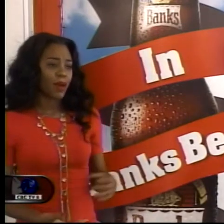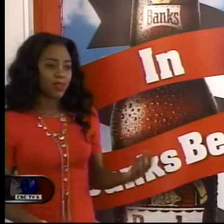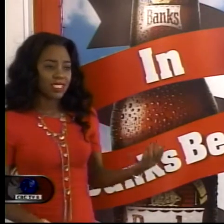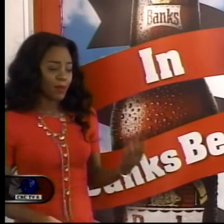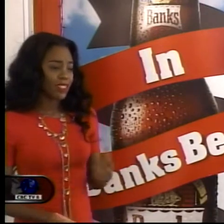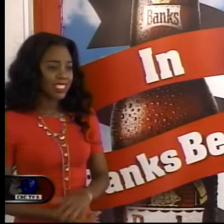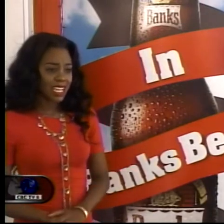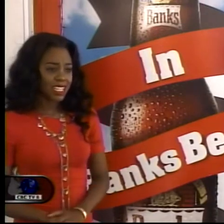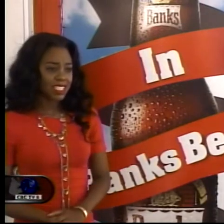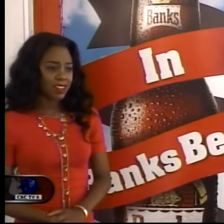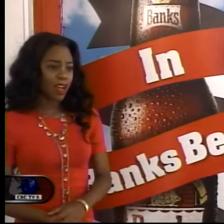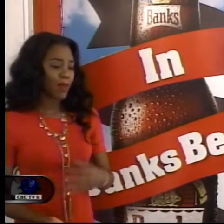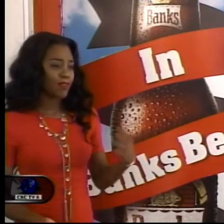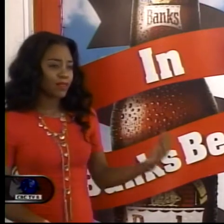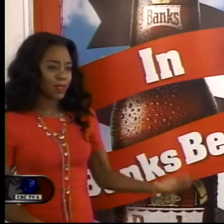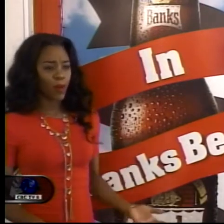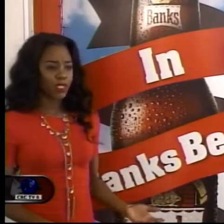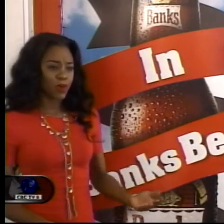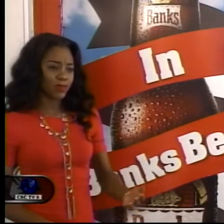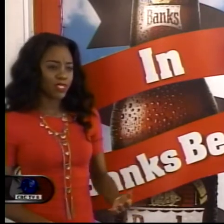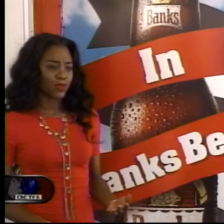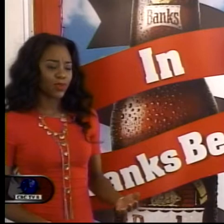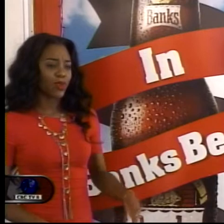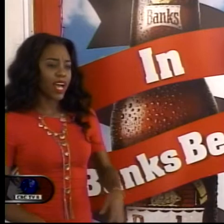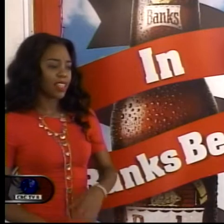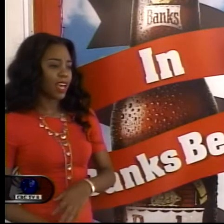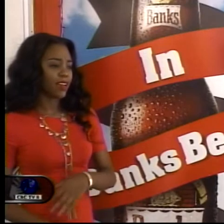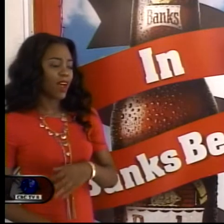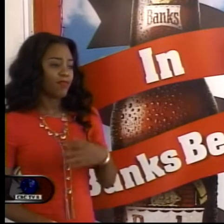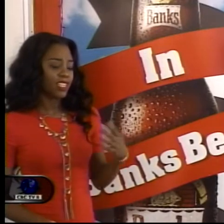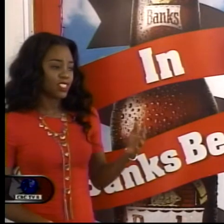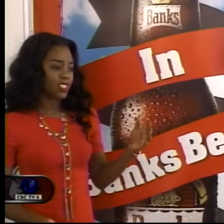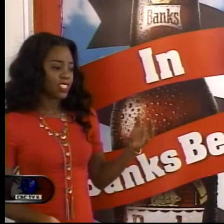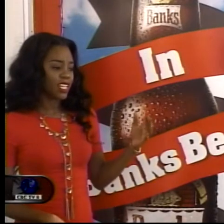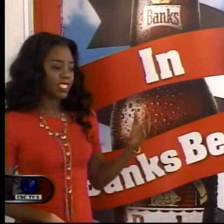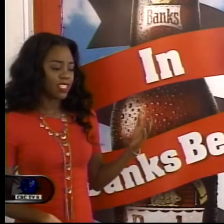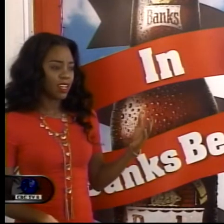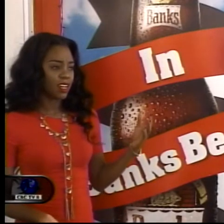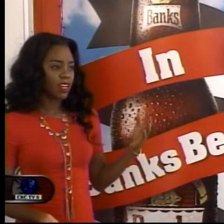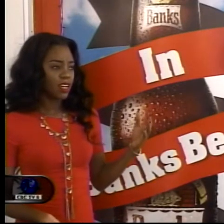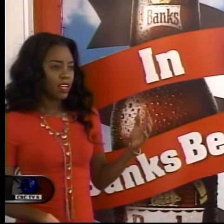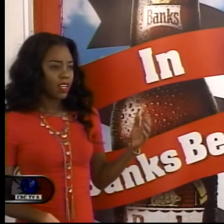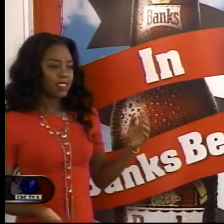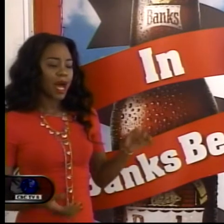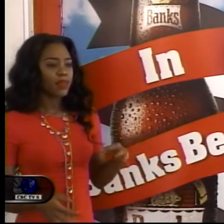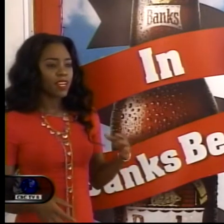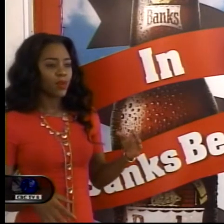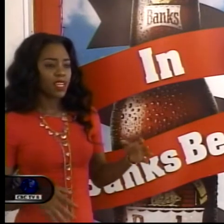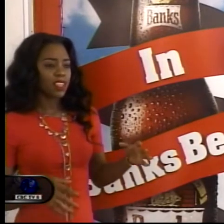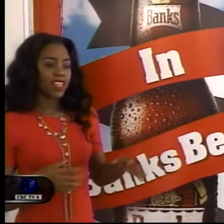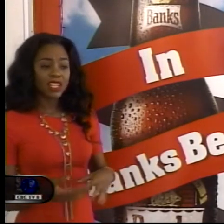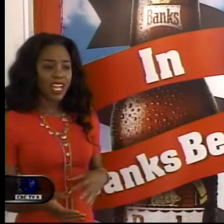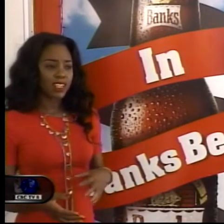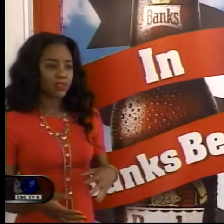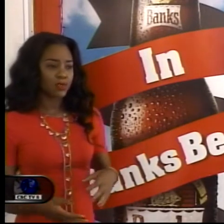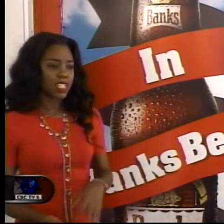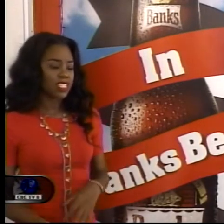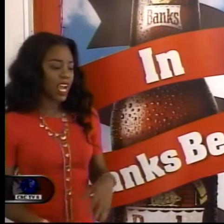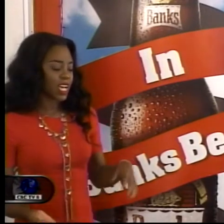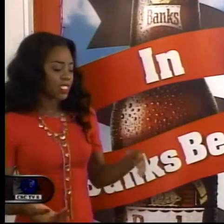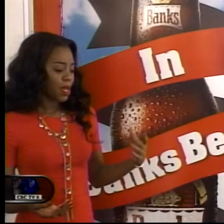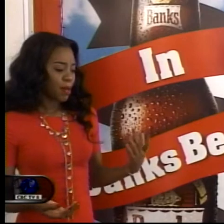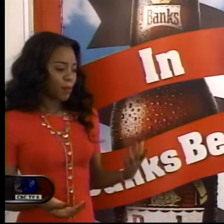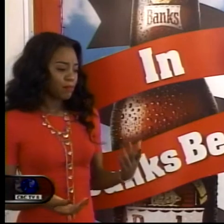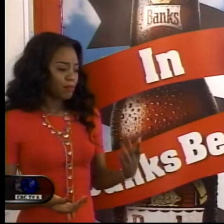from the time I was about 6, coming from St. Paul's Primary School, and then I ventured into dabbling with other dance groups